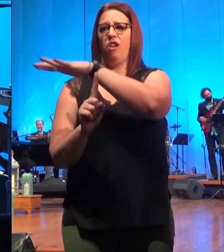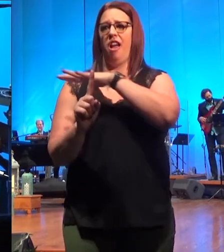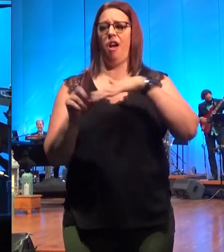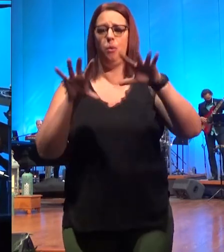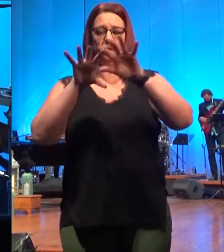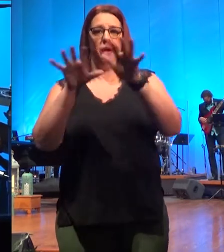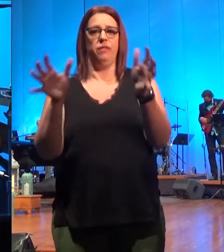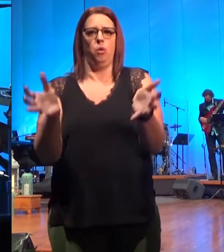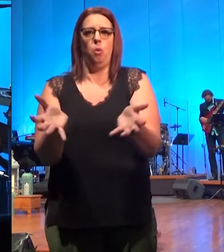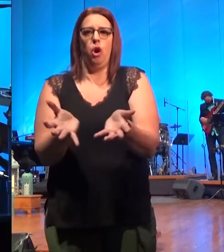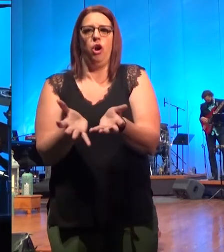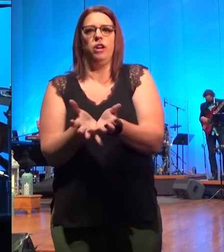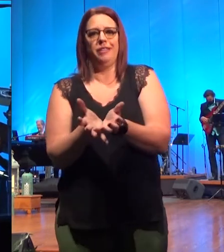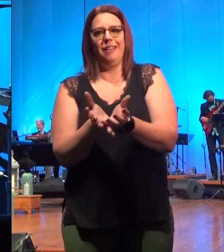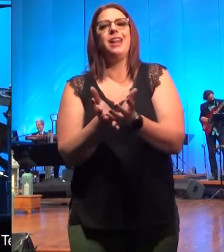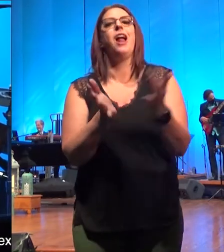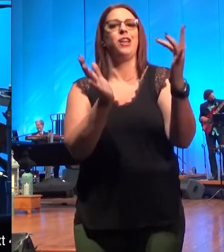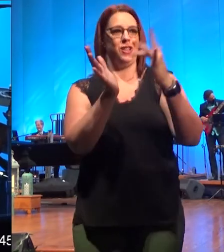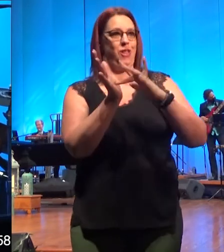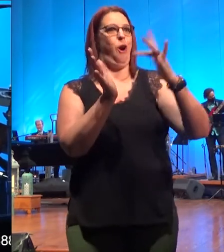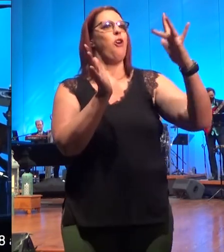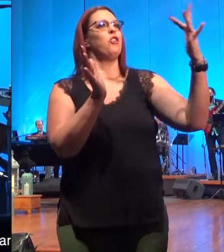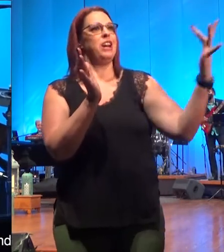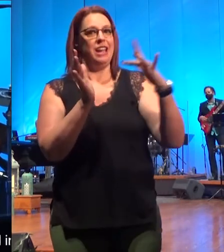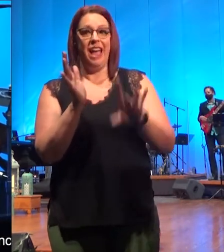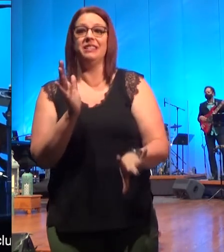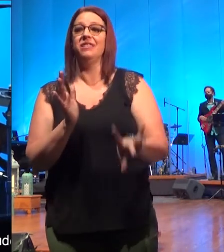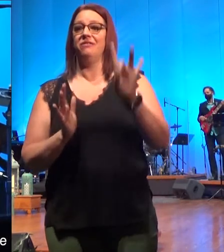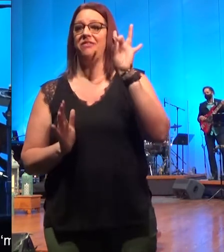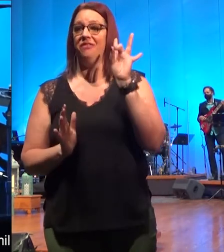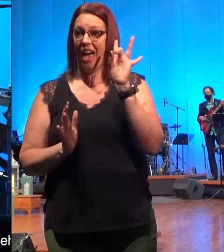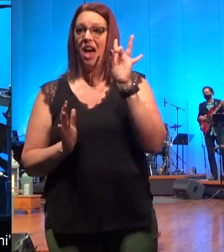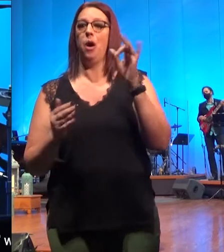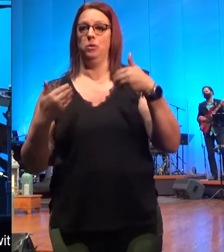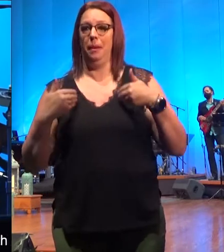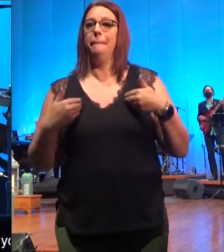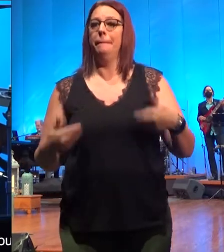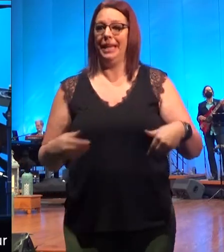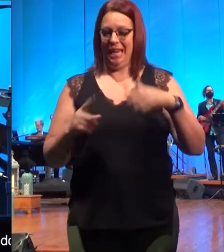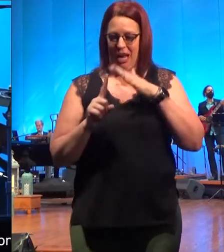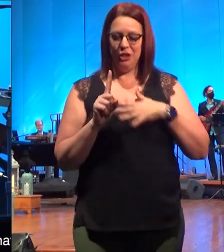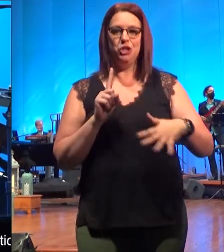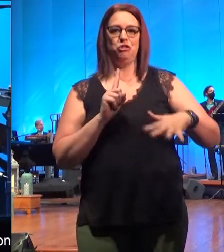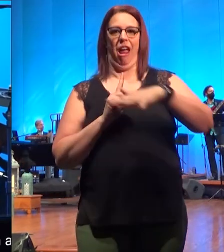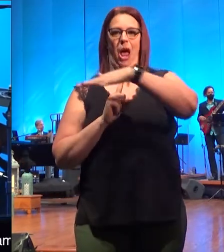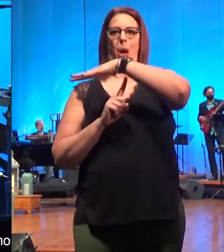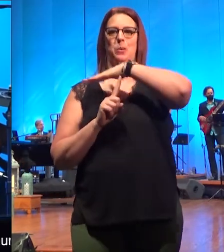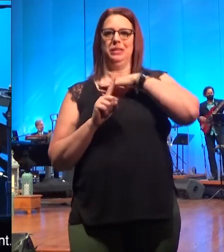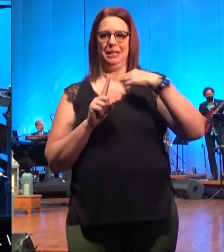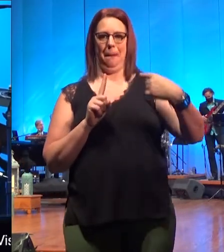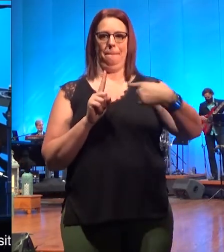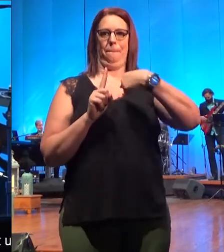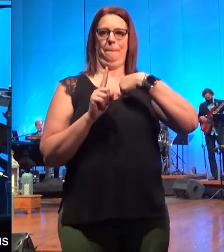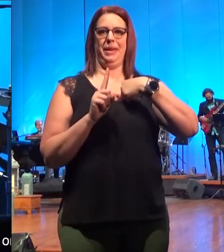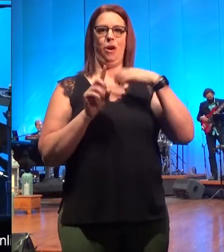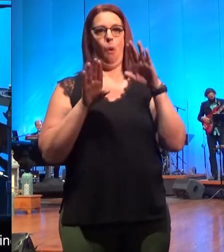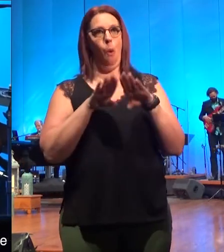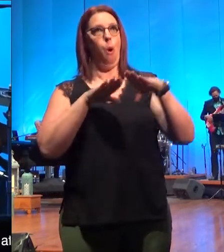the world, and glory has been found. It surrounds me, opens my